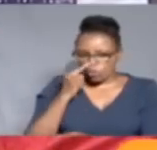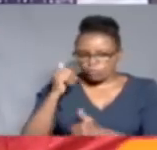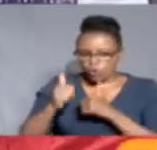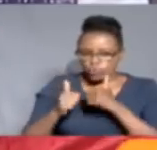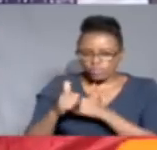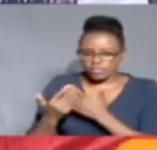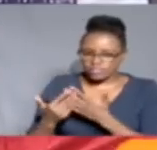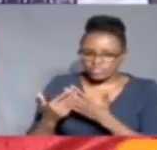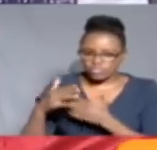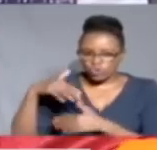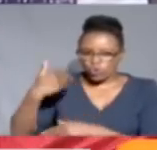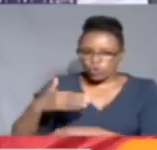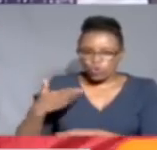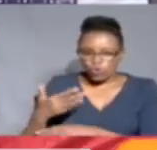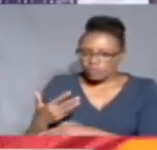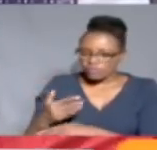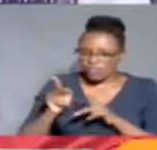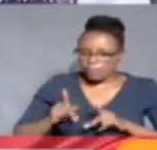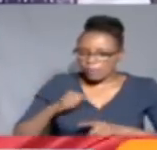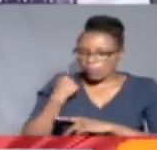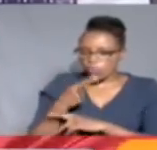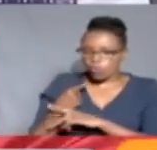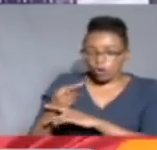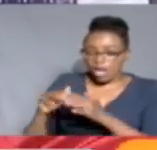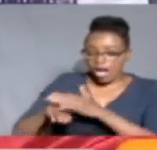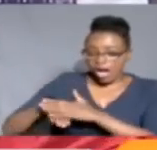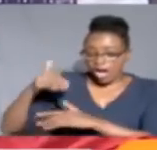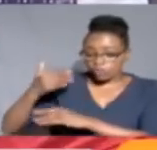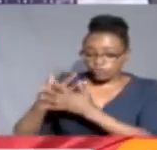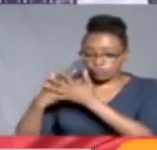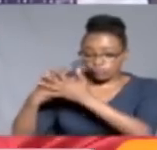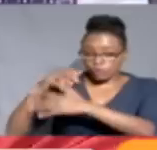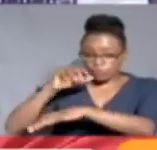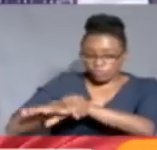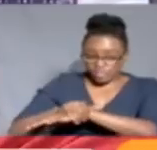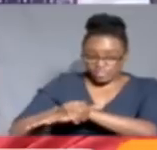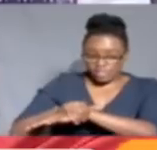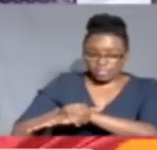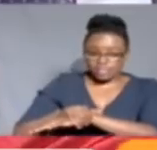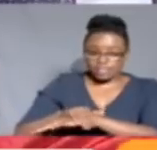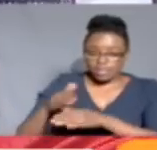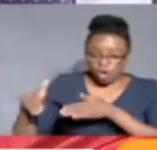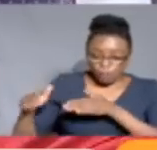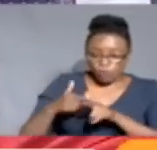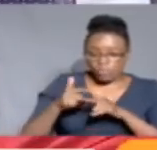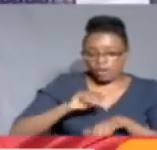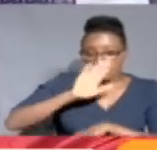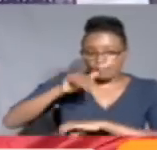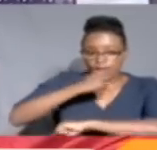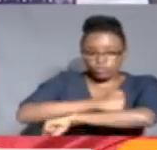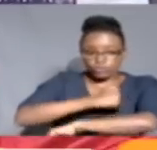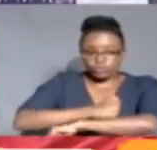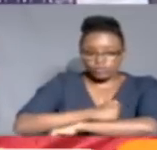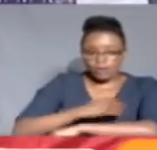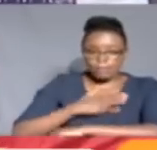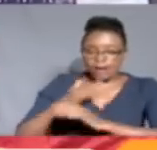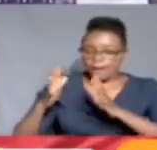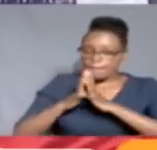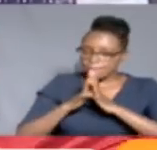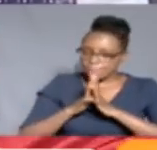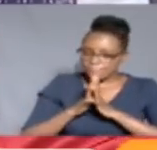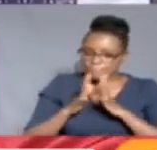takes ex-offenders when you get a chance and you go back to school. And that was my biggest